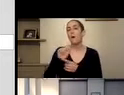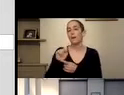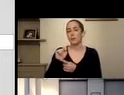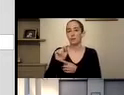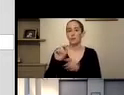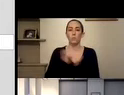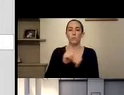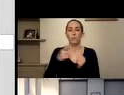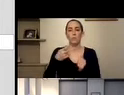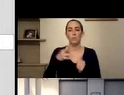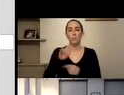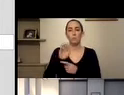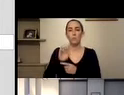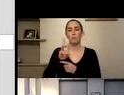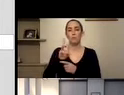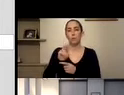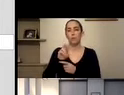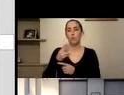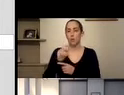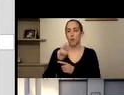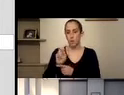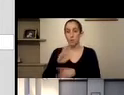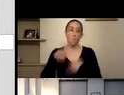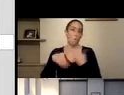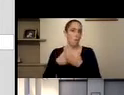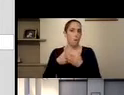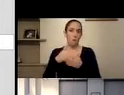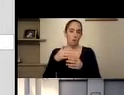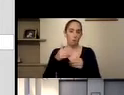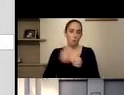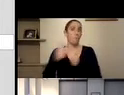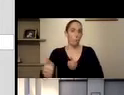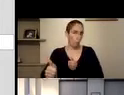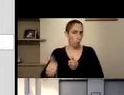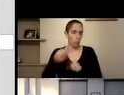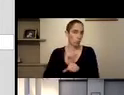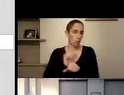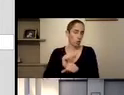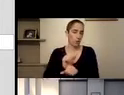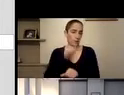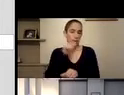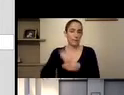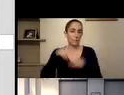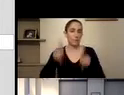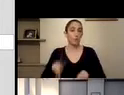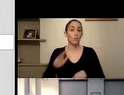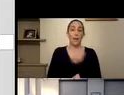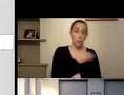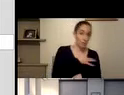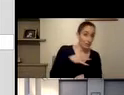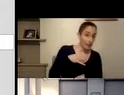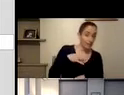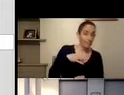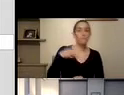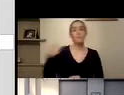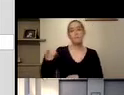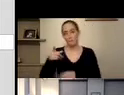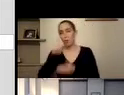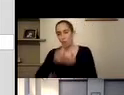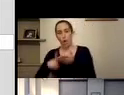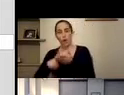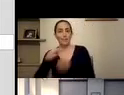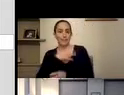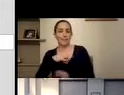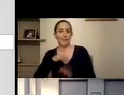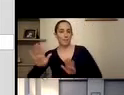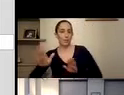entire audit remotely this year, so our staff as well as the auditing staff. So at the end of the day,